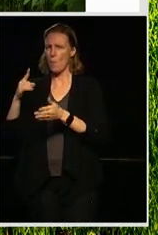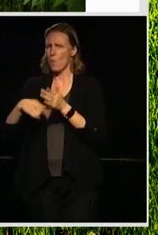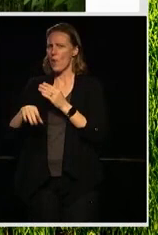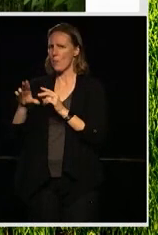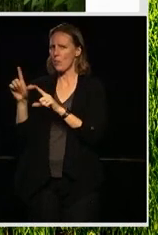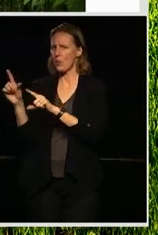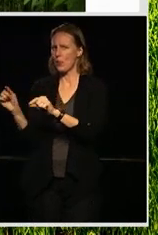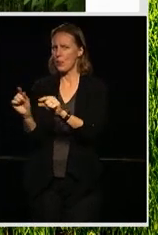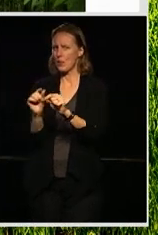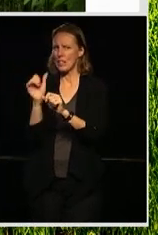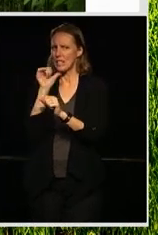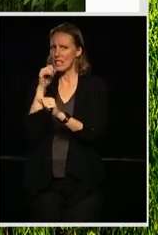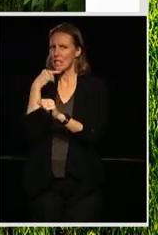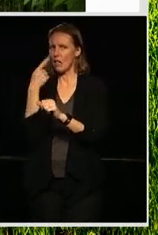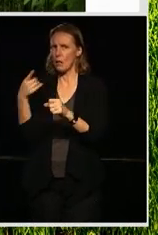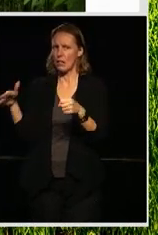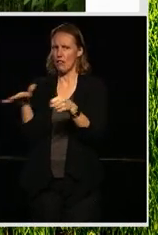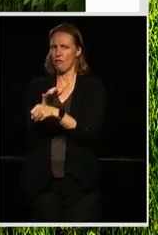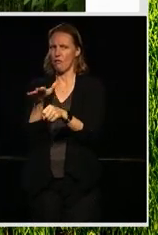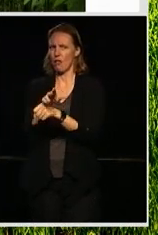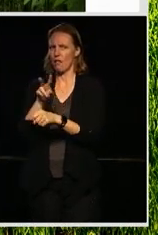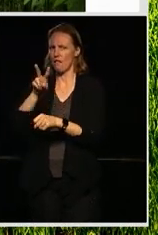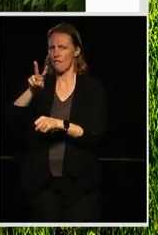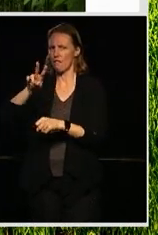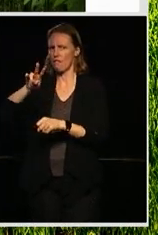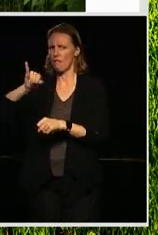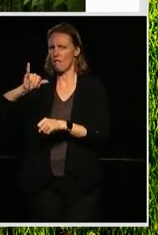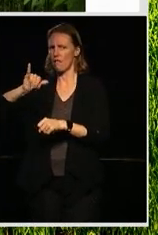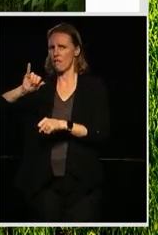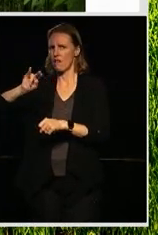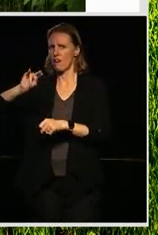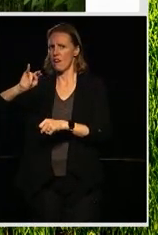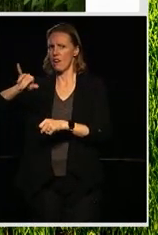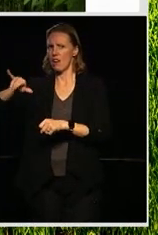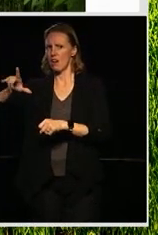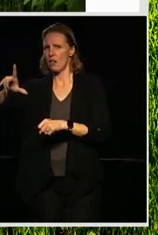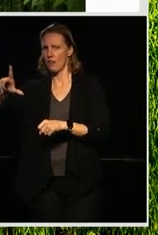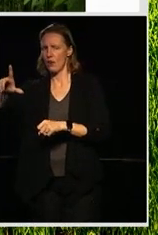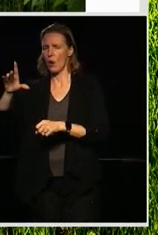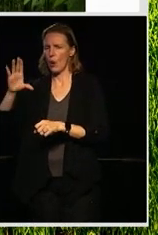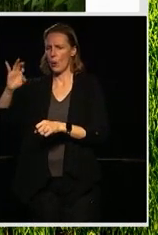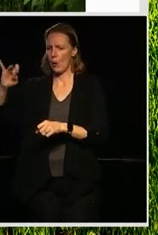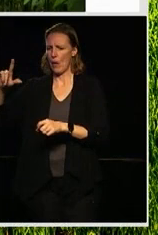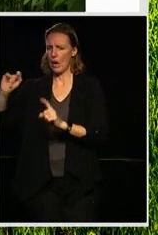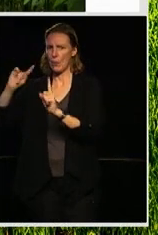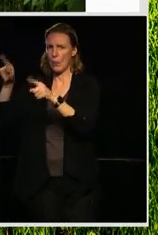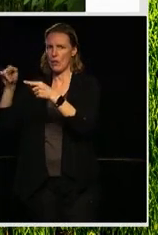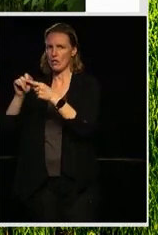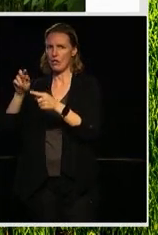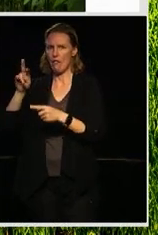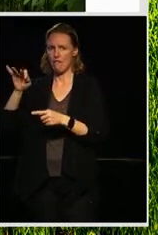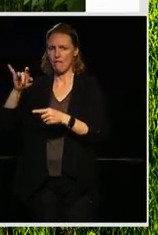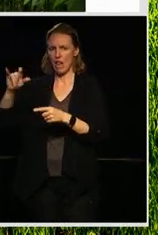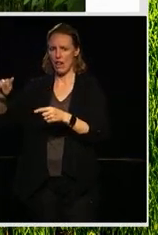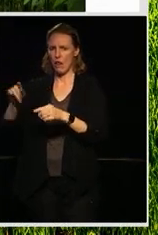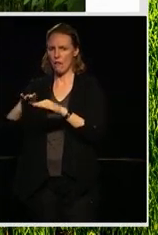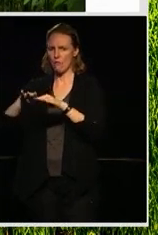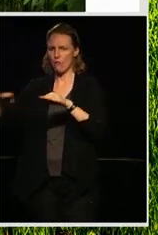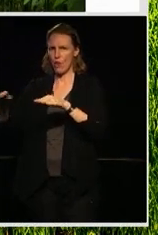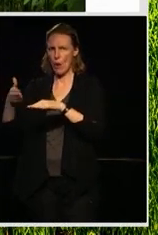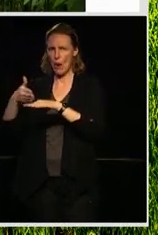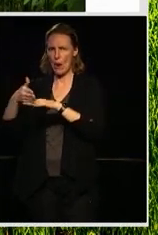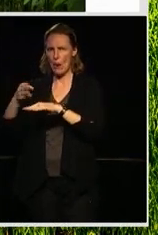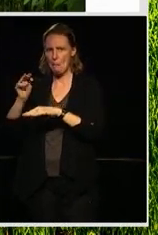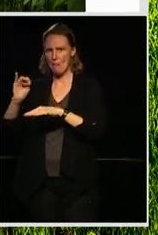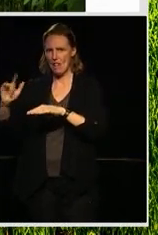you was this train was full of vinyl chloride going to a vinyl flooring mill in New Jersey. Vinyl